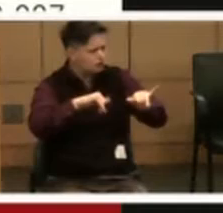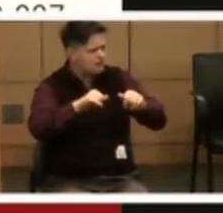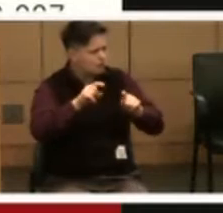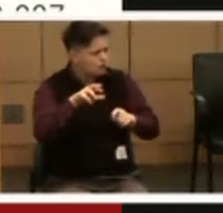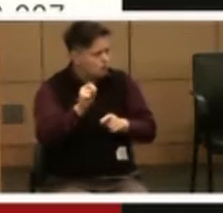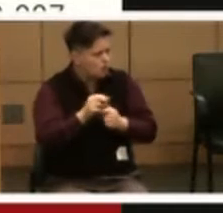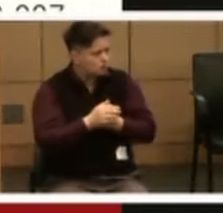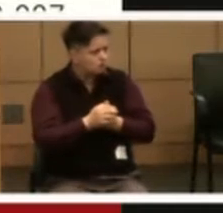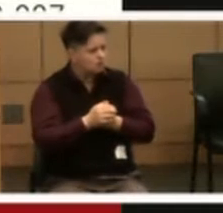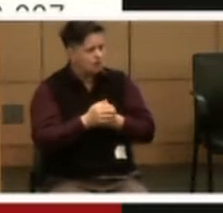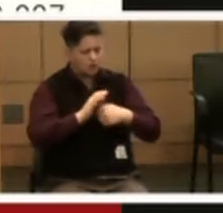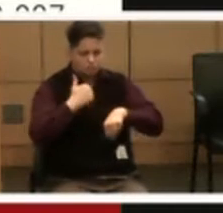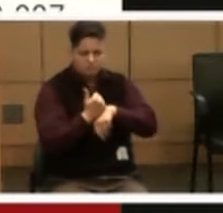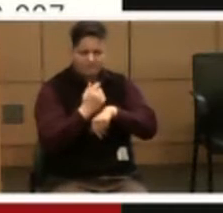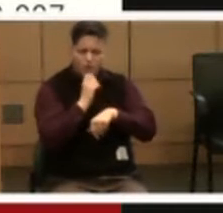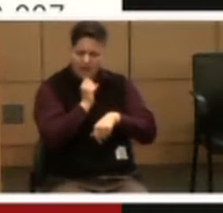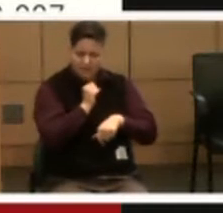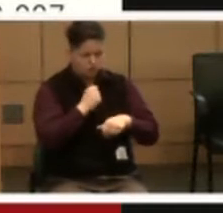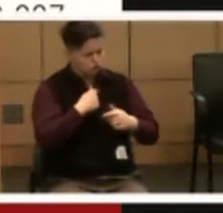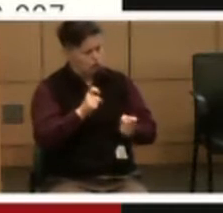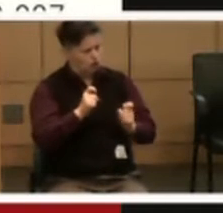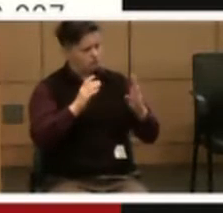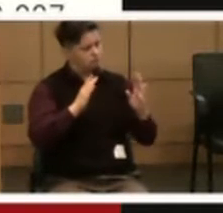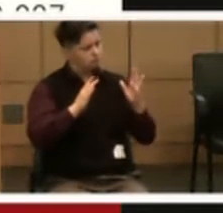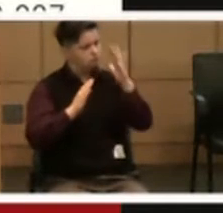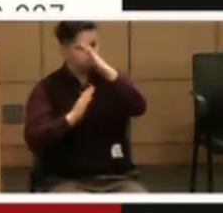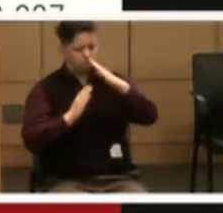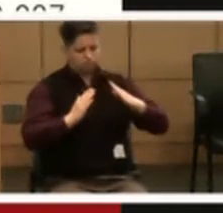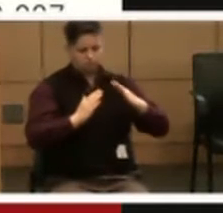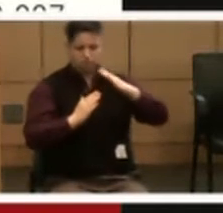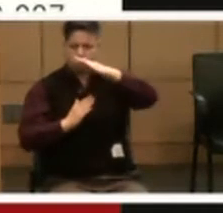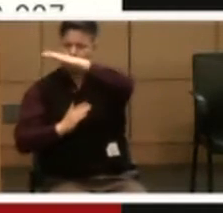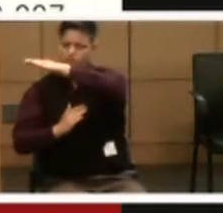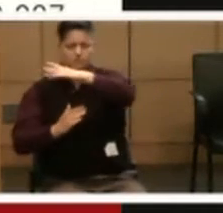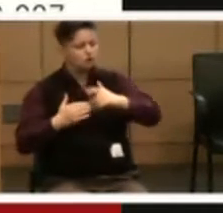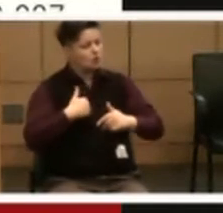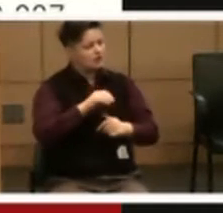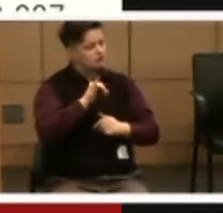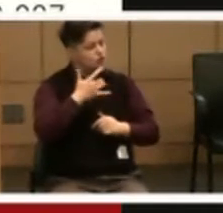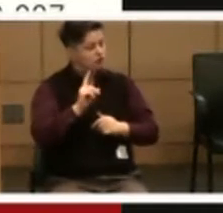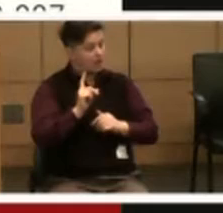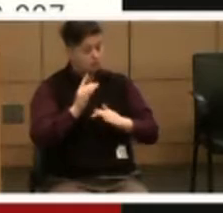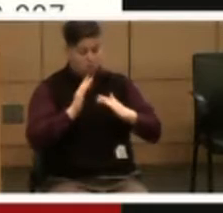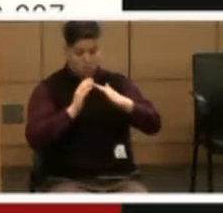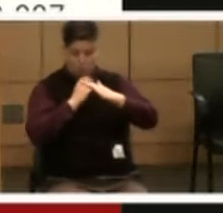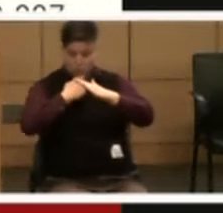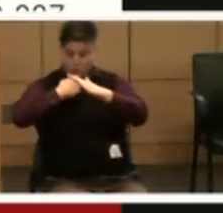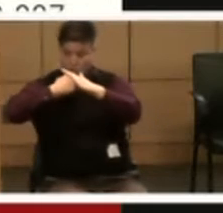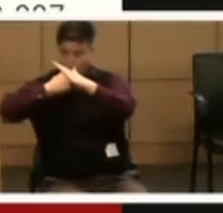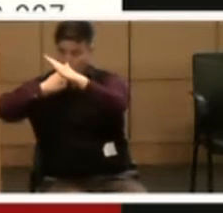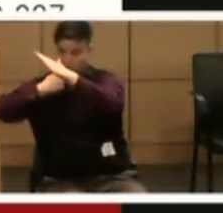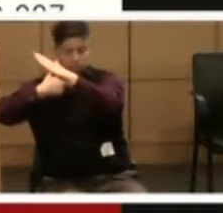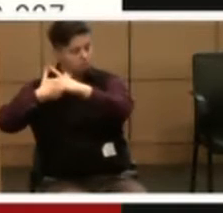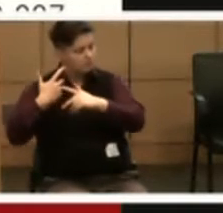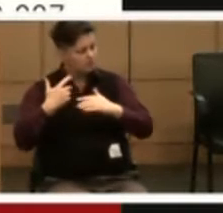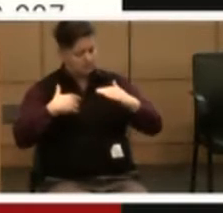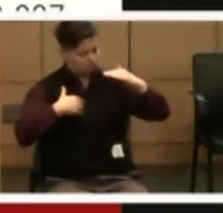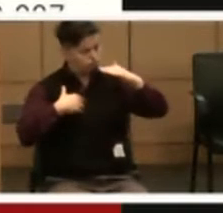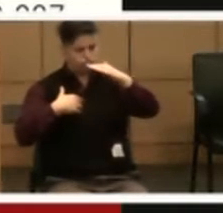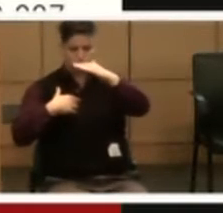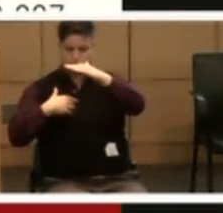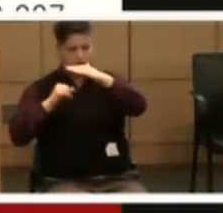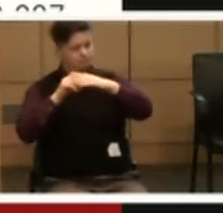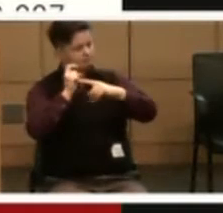standardized for age, so that as the child grows older, the mean should theoretically stay the